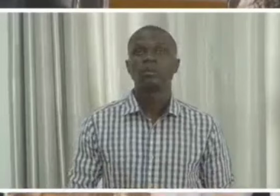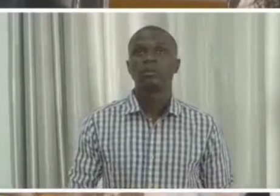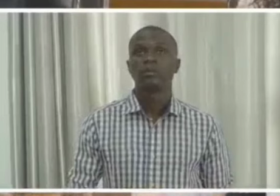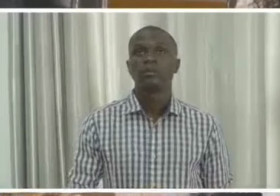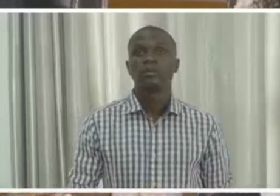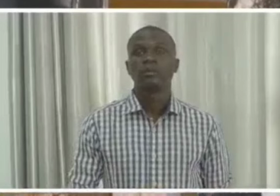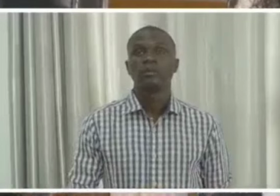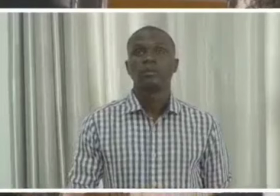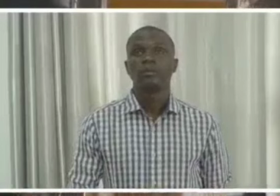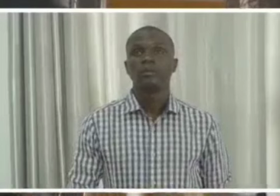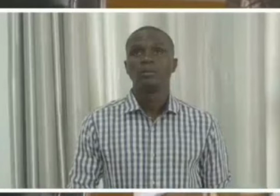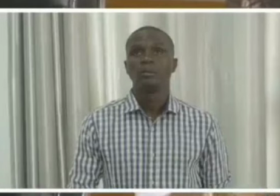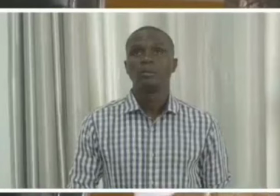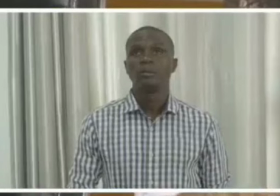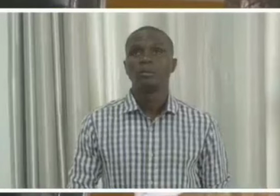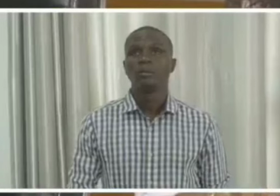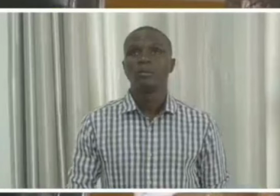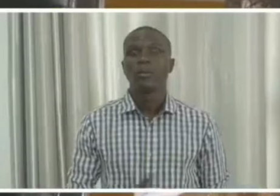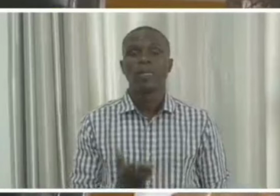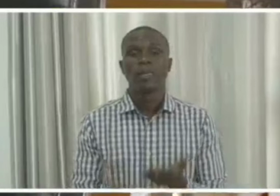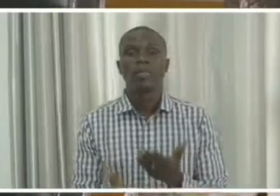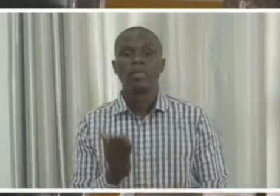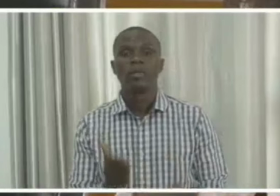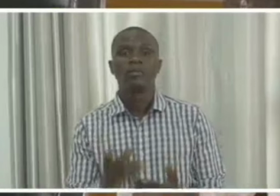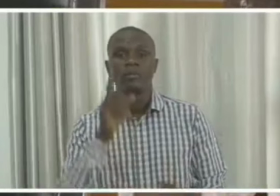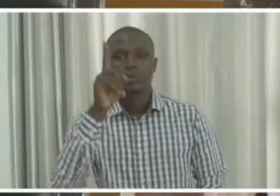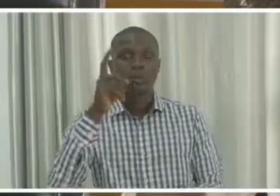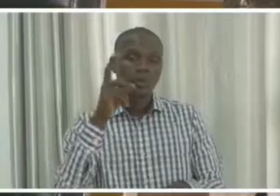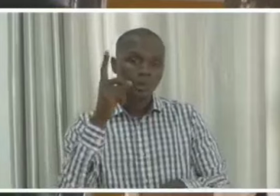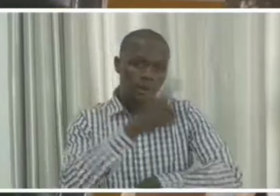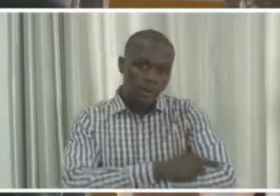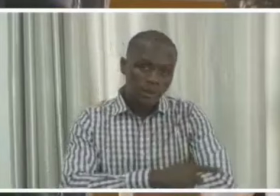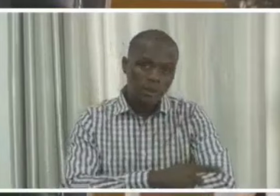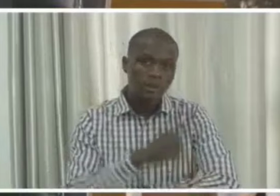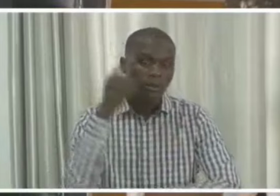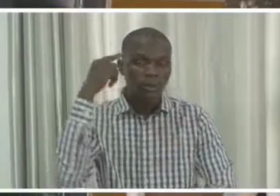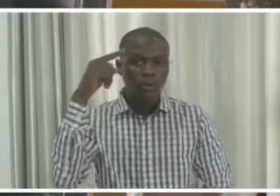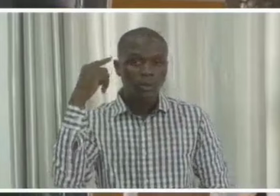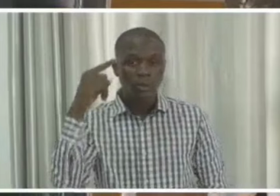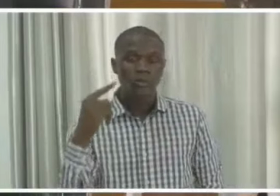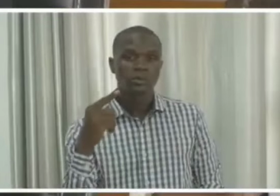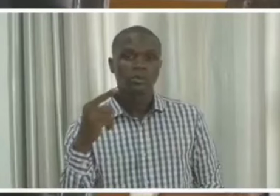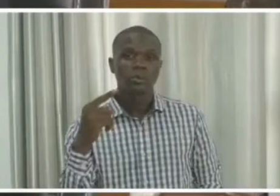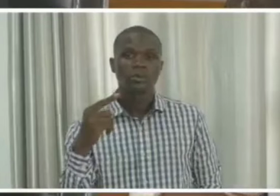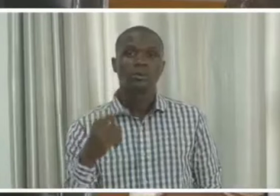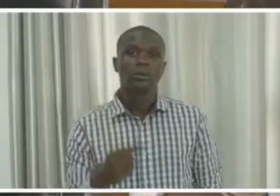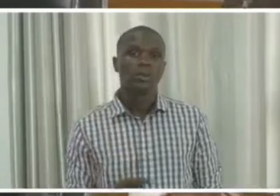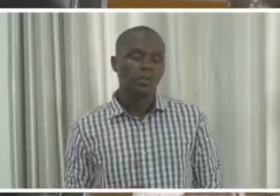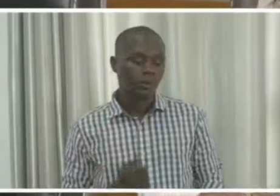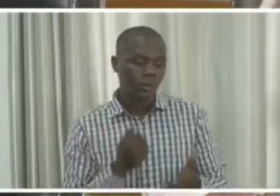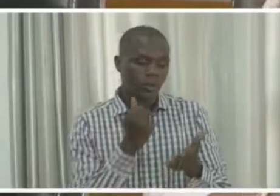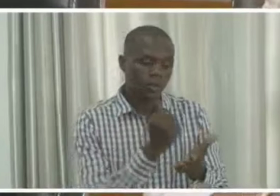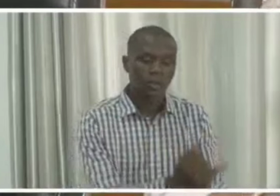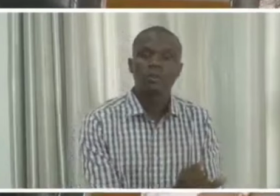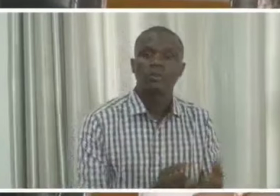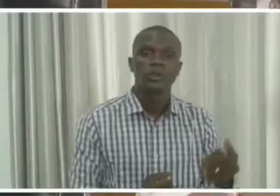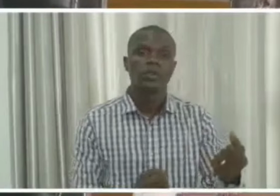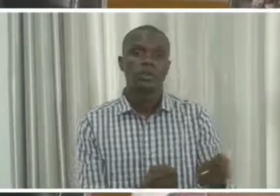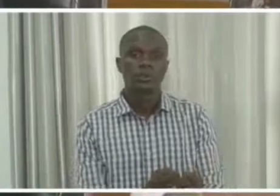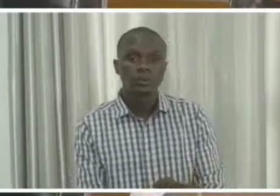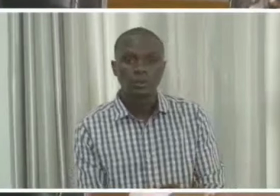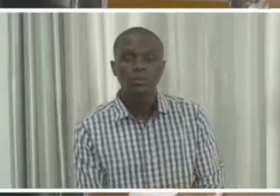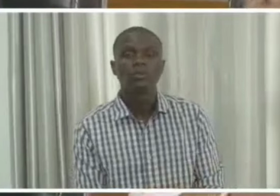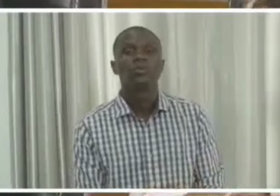program then for health. You get one day for finance, trade, and gender. One day for energy and the transition,